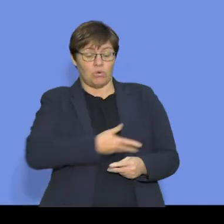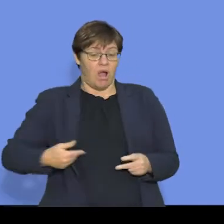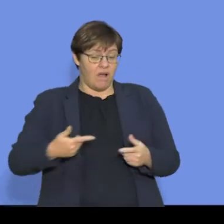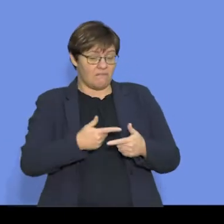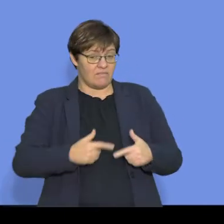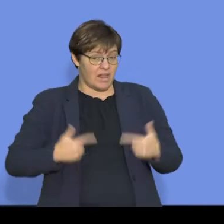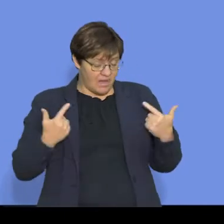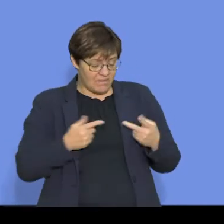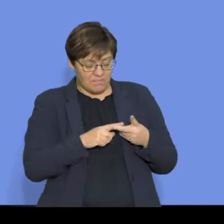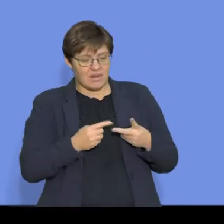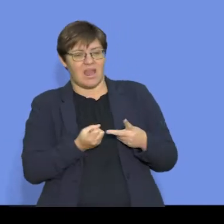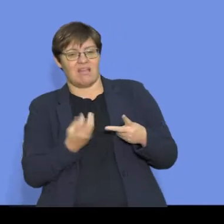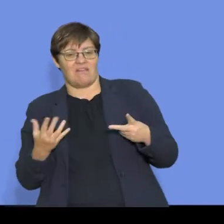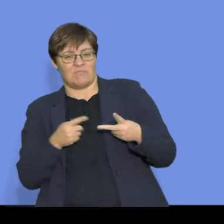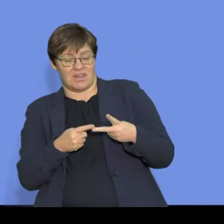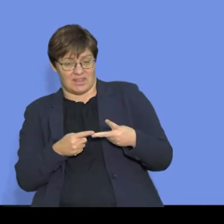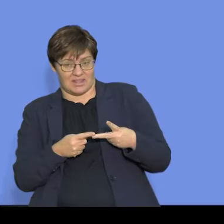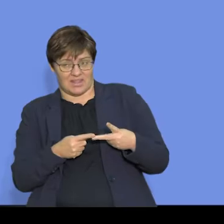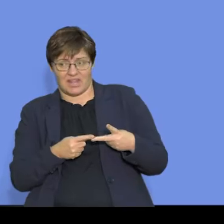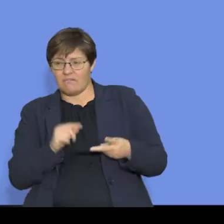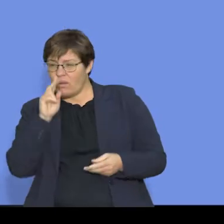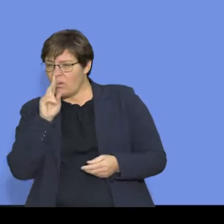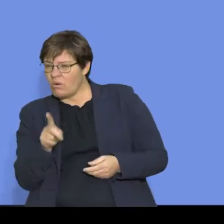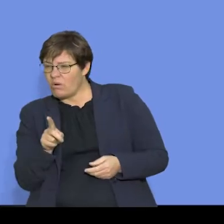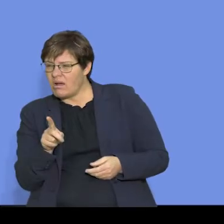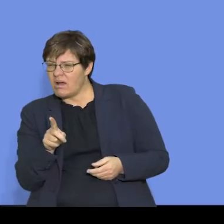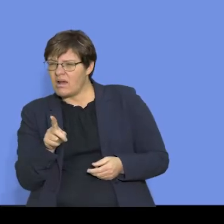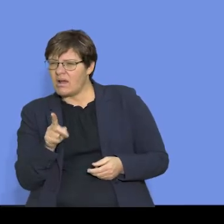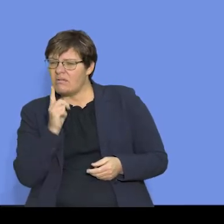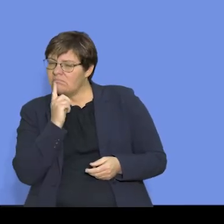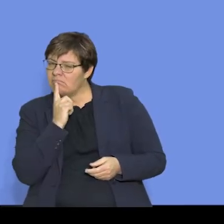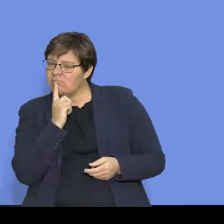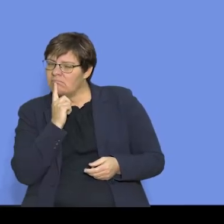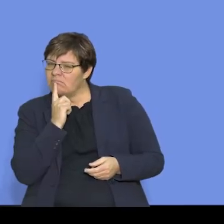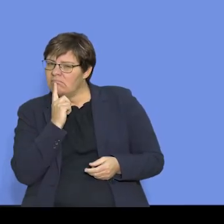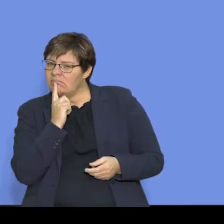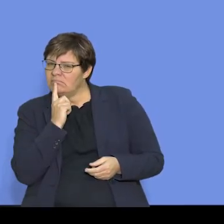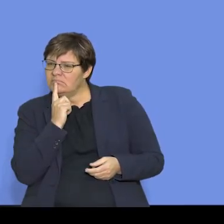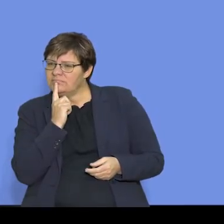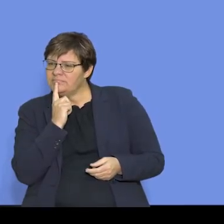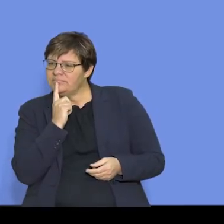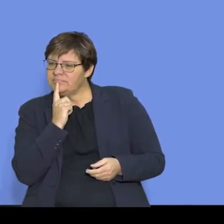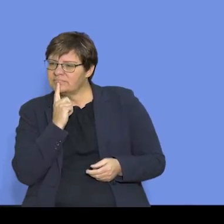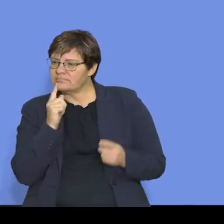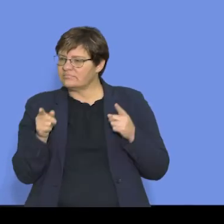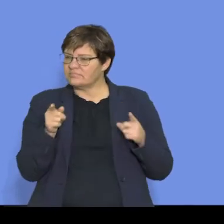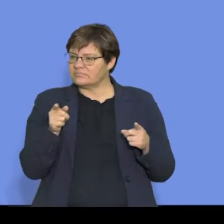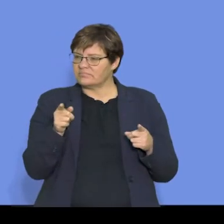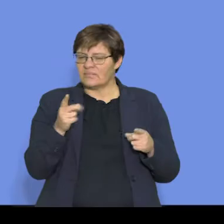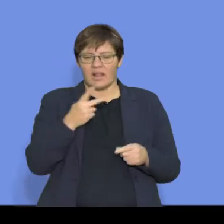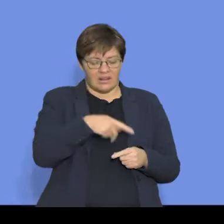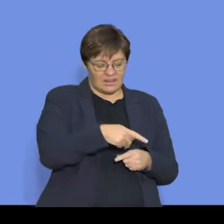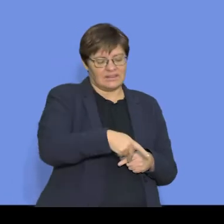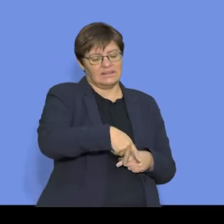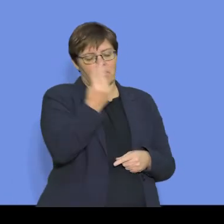2 half-lives is so many years. And if you have a look, it's actually